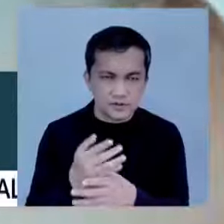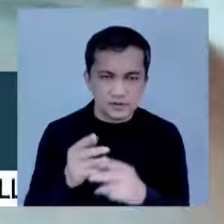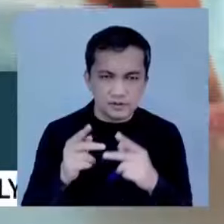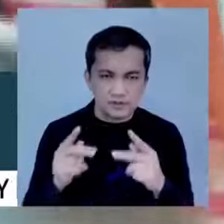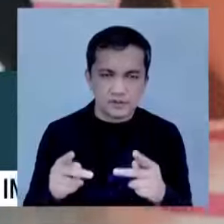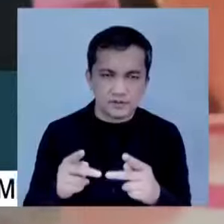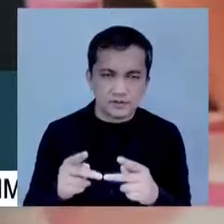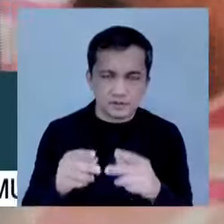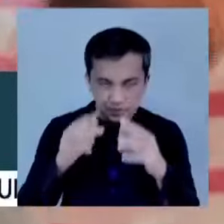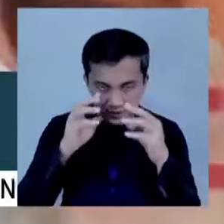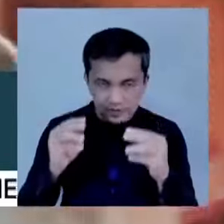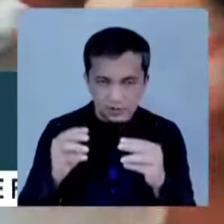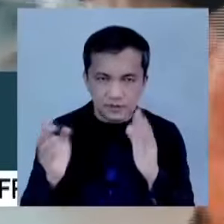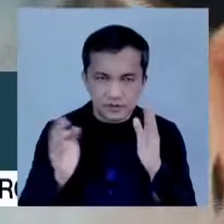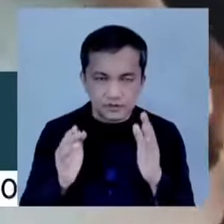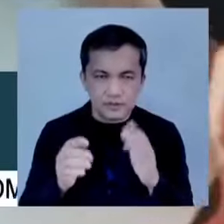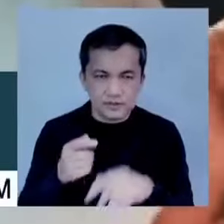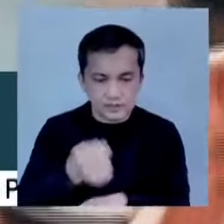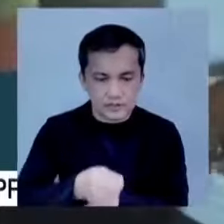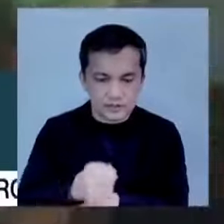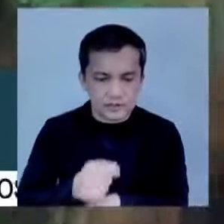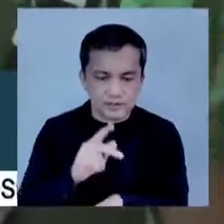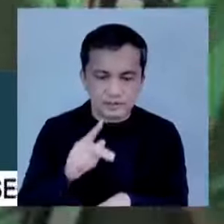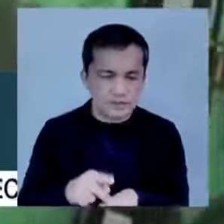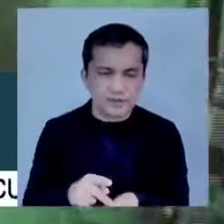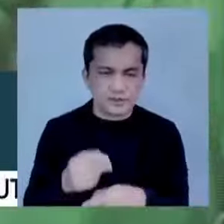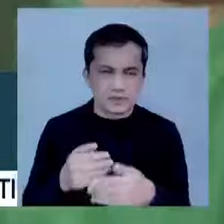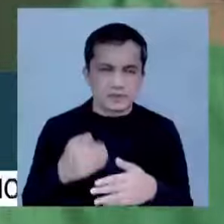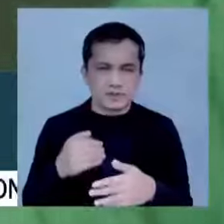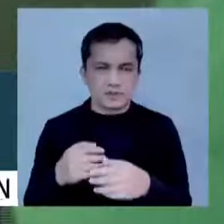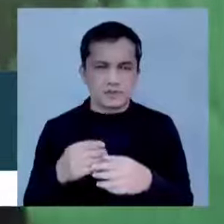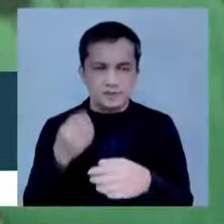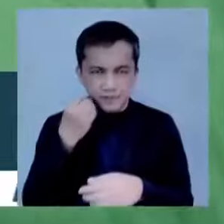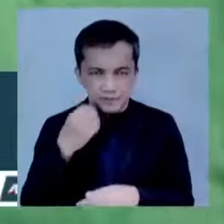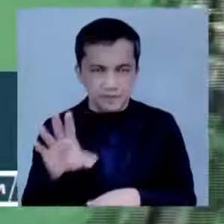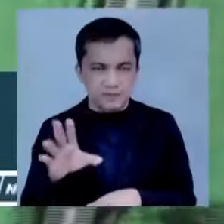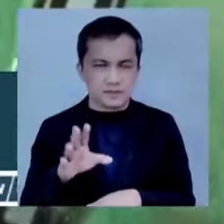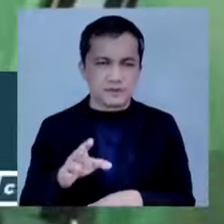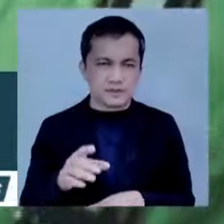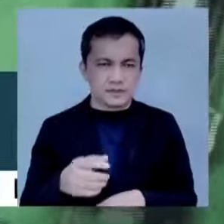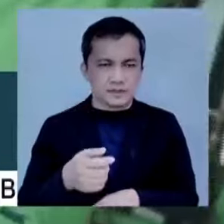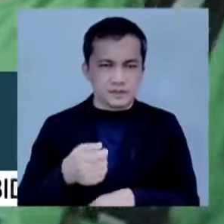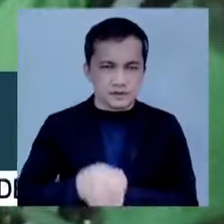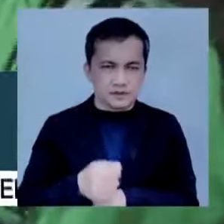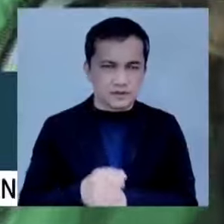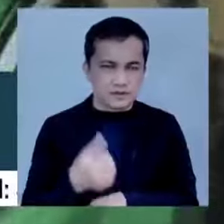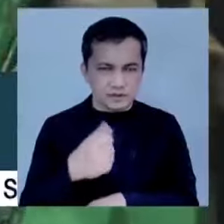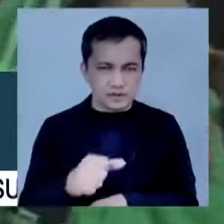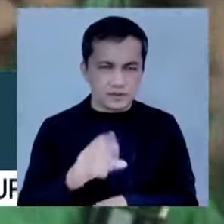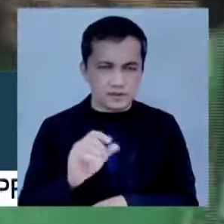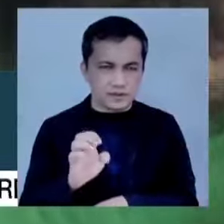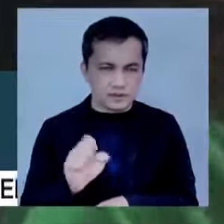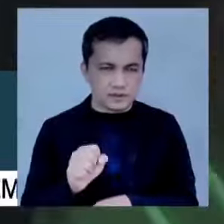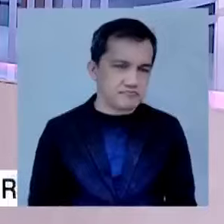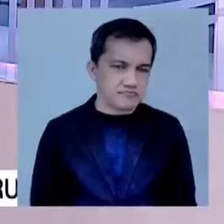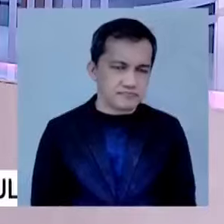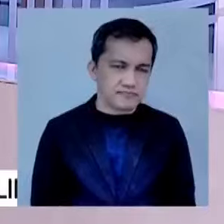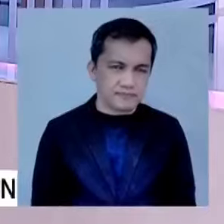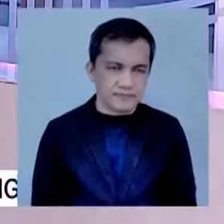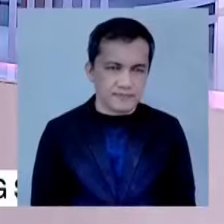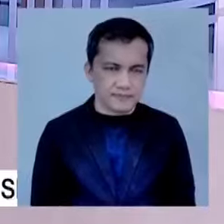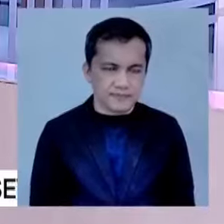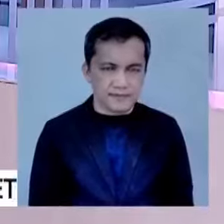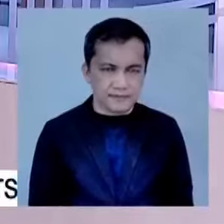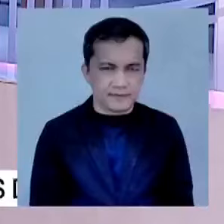her sentence here in the Philippines before being deported if convicted in any of the cases filed against her.